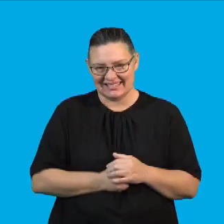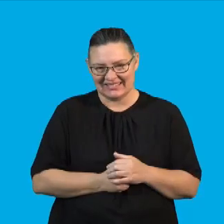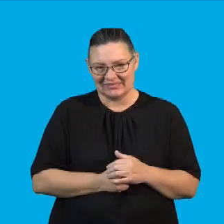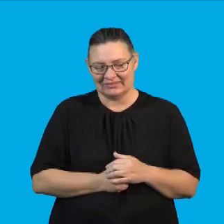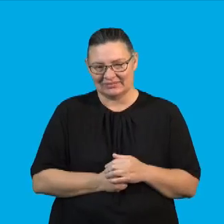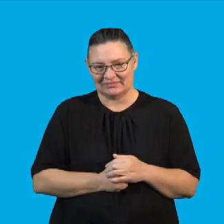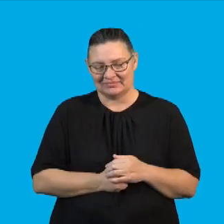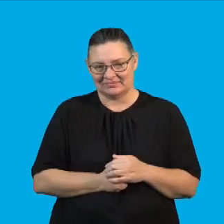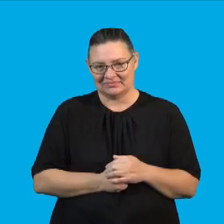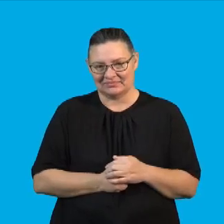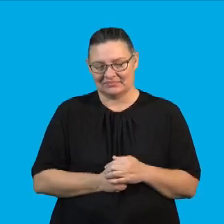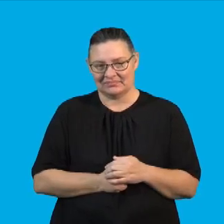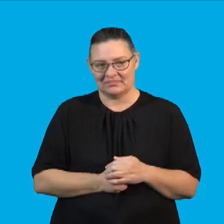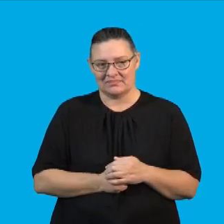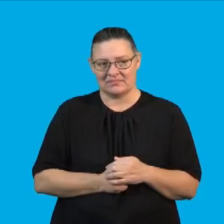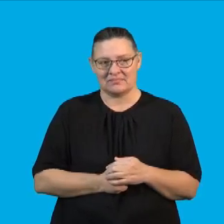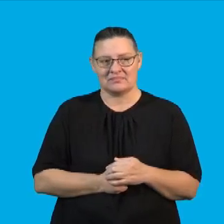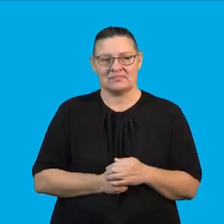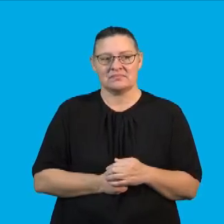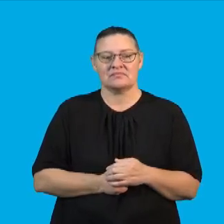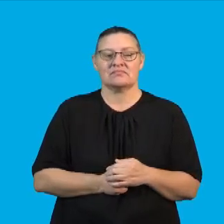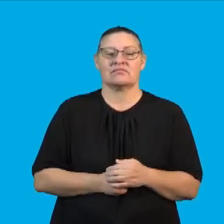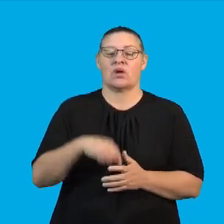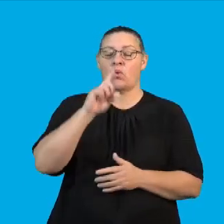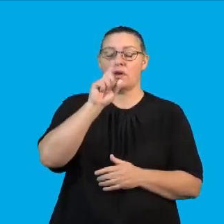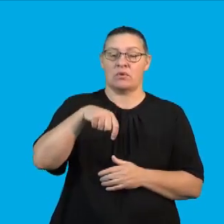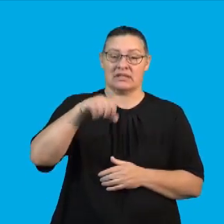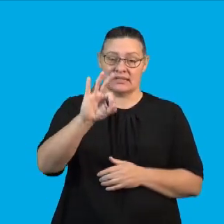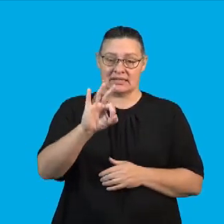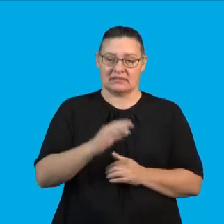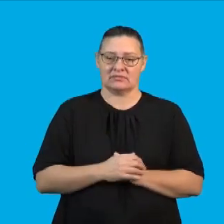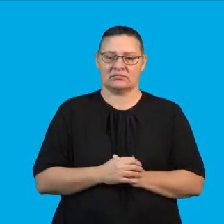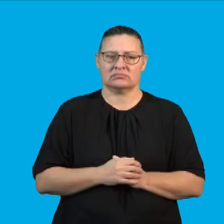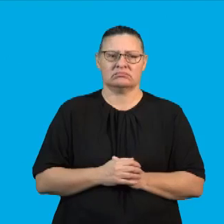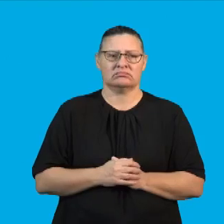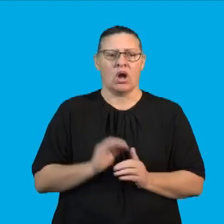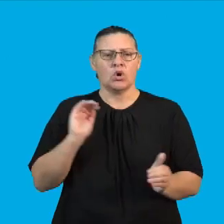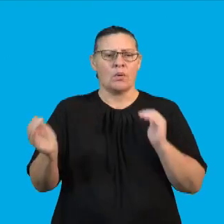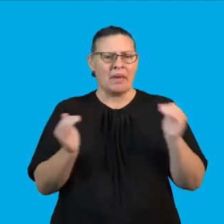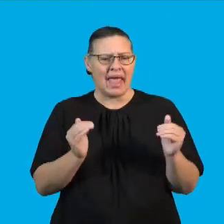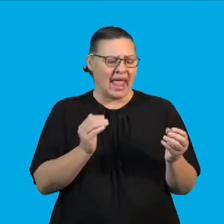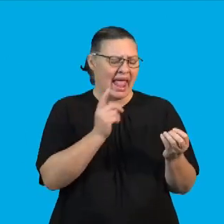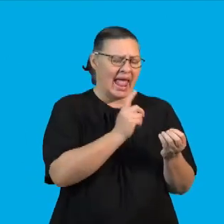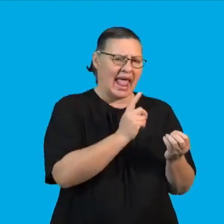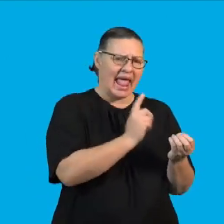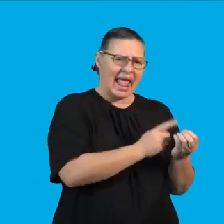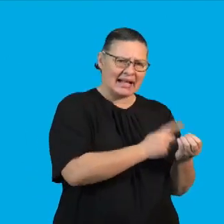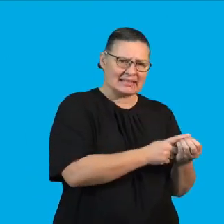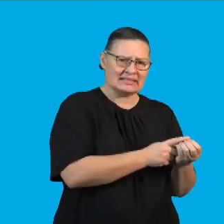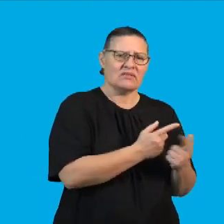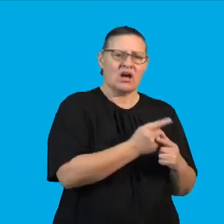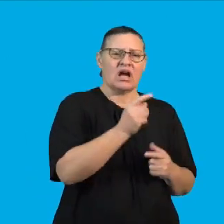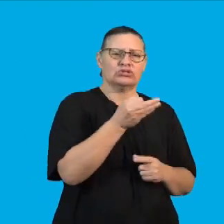see the difference between the 2 answers of our explanation. 1.3. Compare